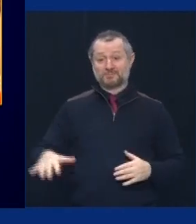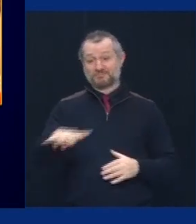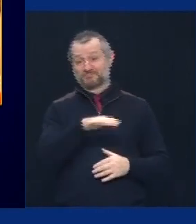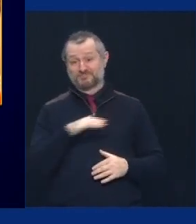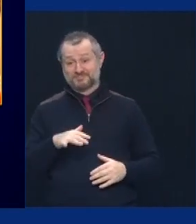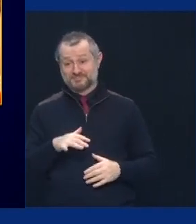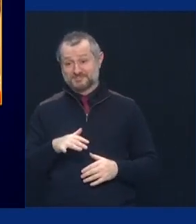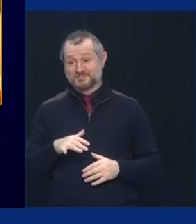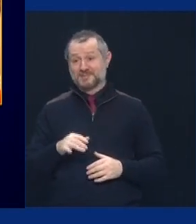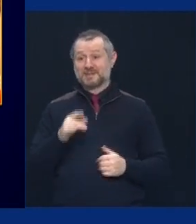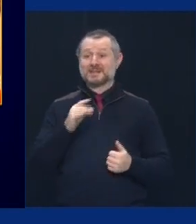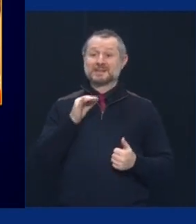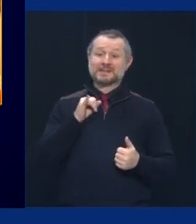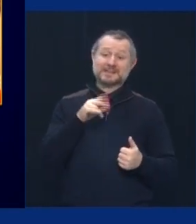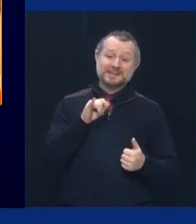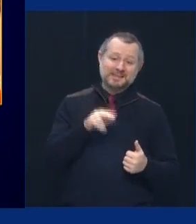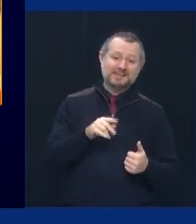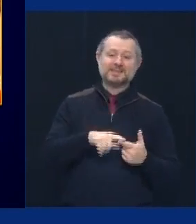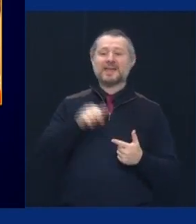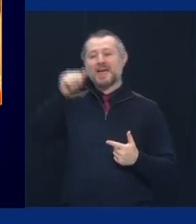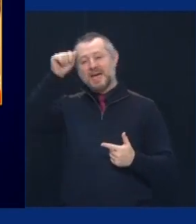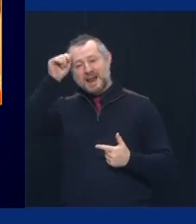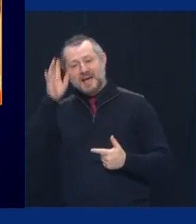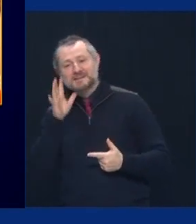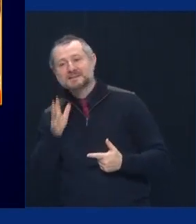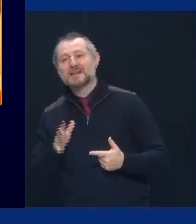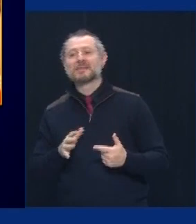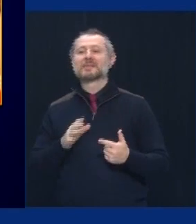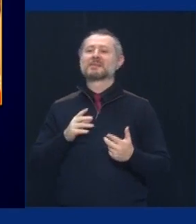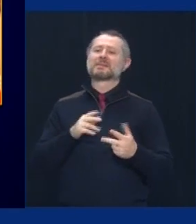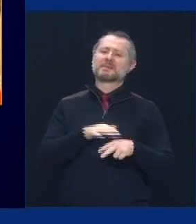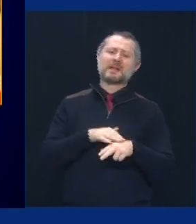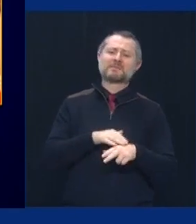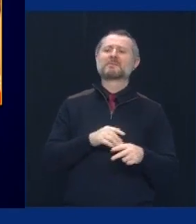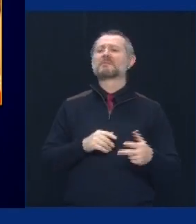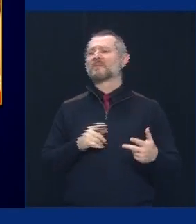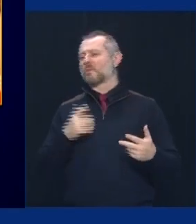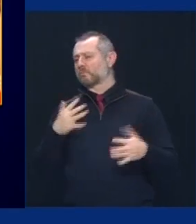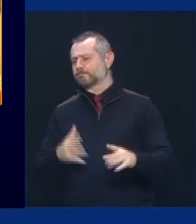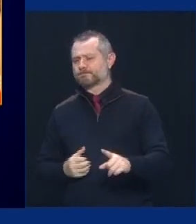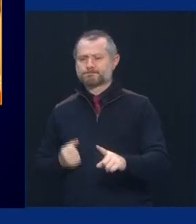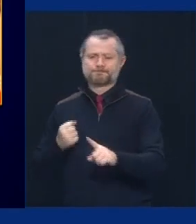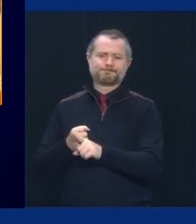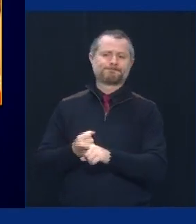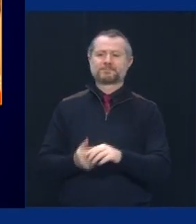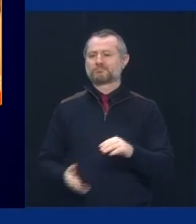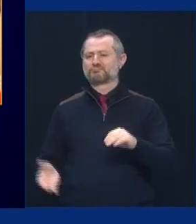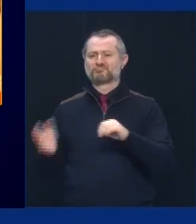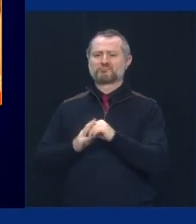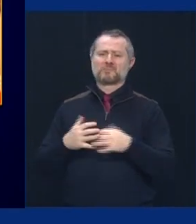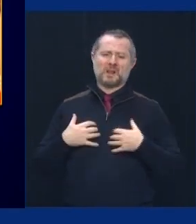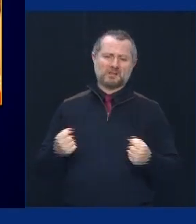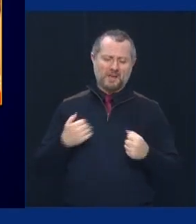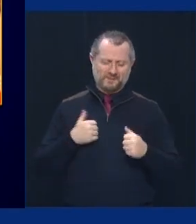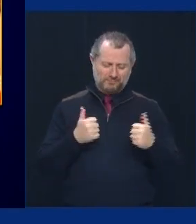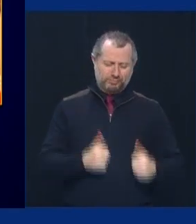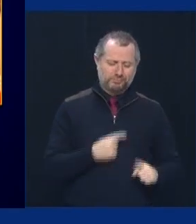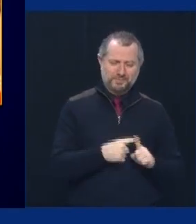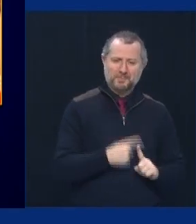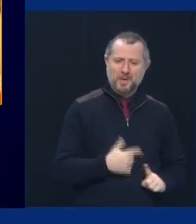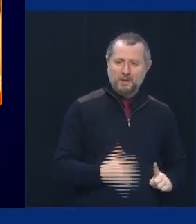suffer disproportionately from health conditions that exacerbate COVID-19. The federal response